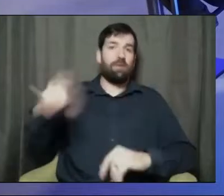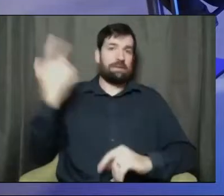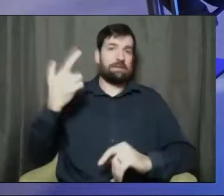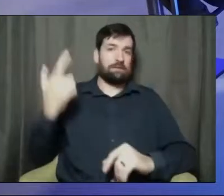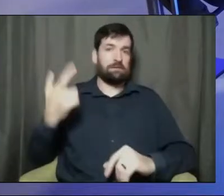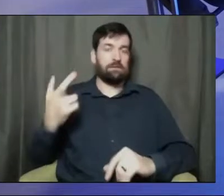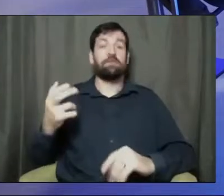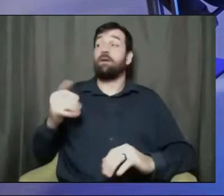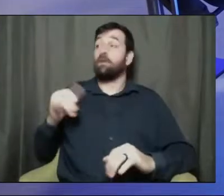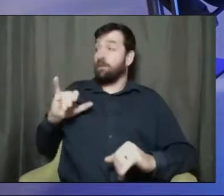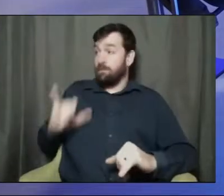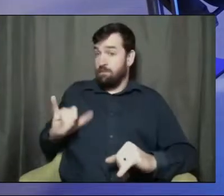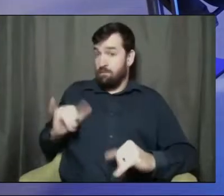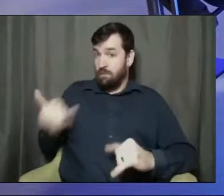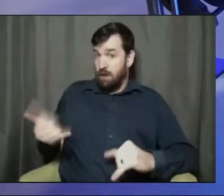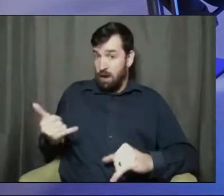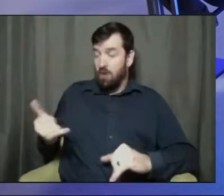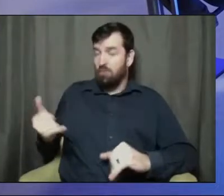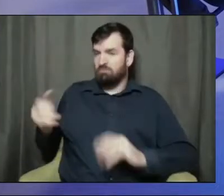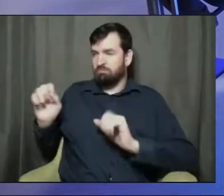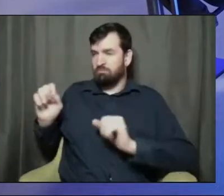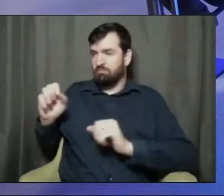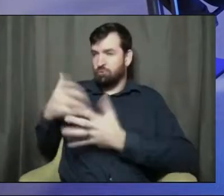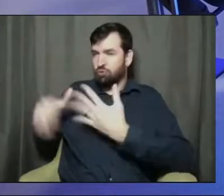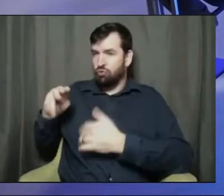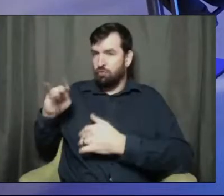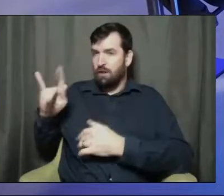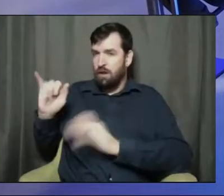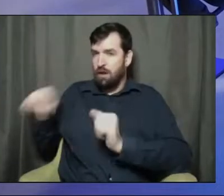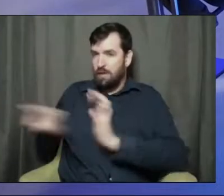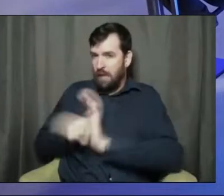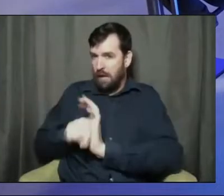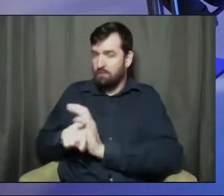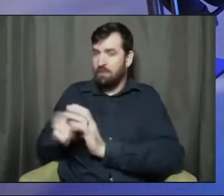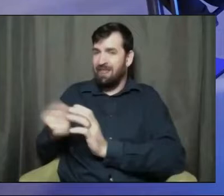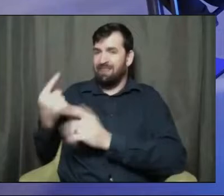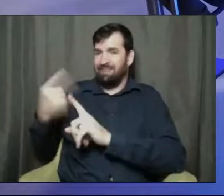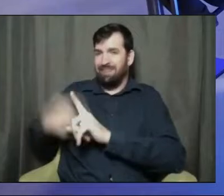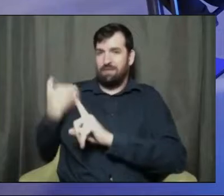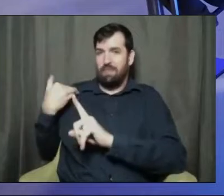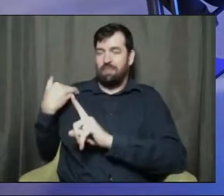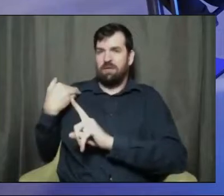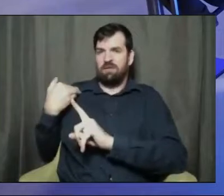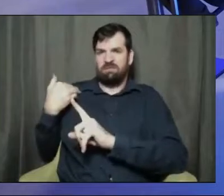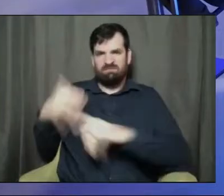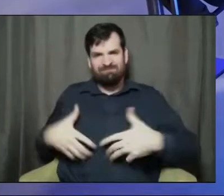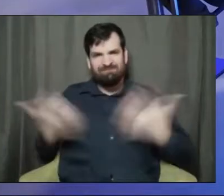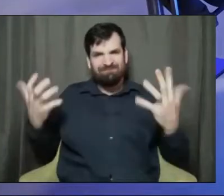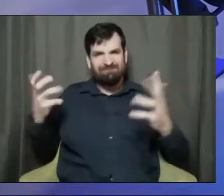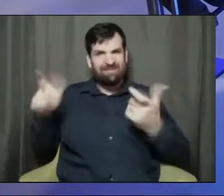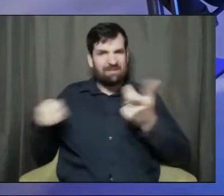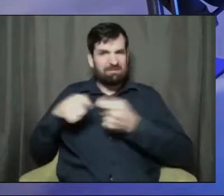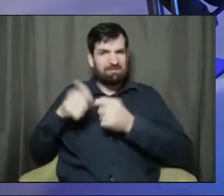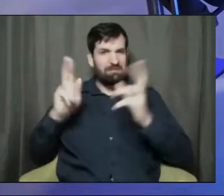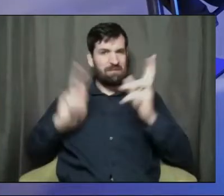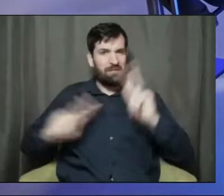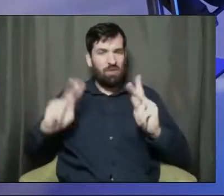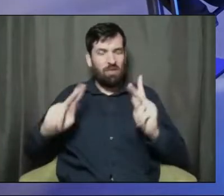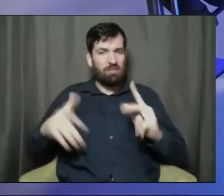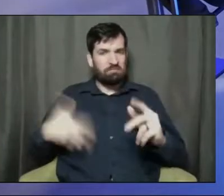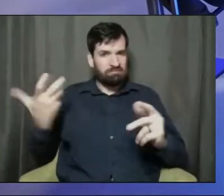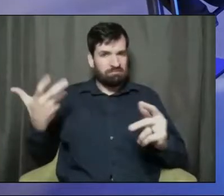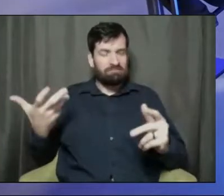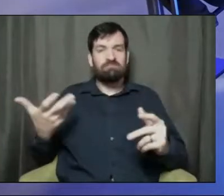that, social media can be negative. So last month, everybody was angry. Certain people were angry, thinking that medical providers